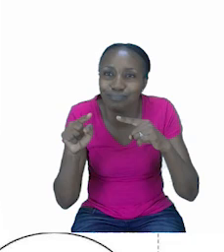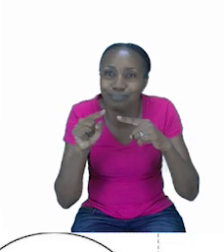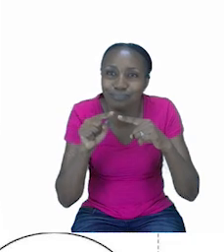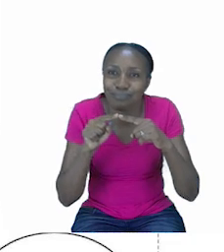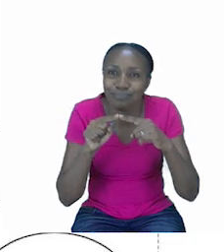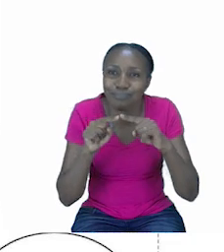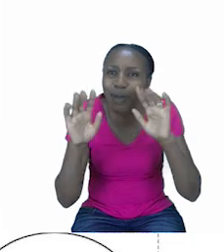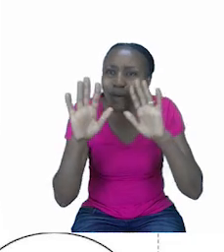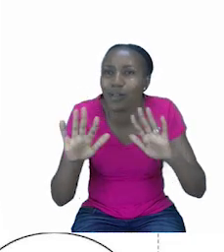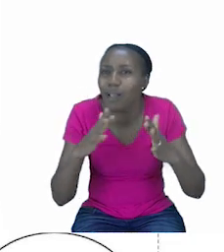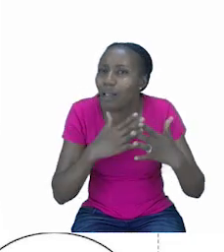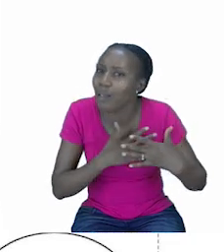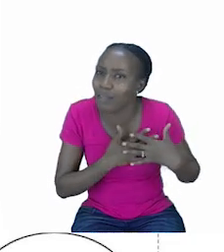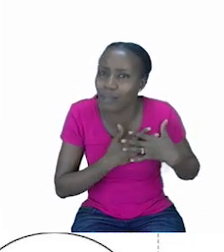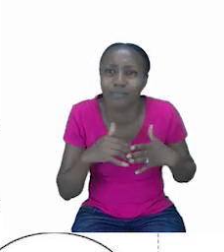favorite color.